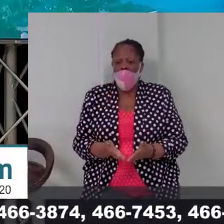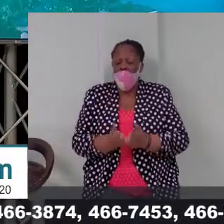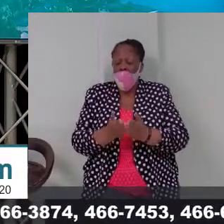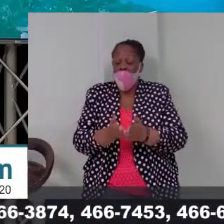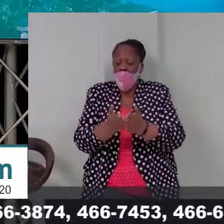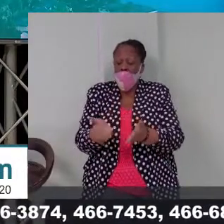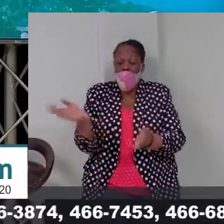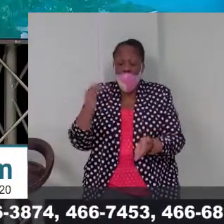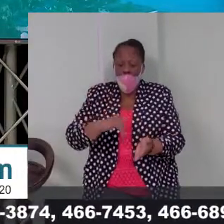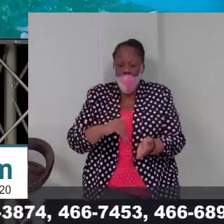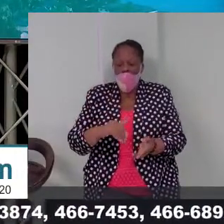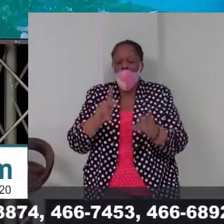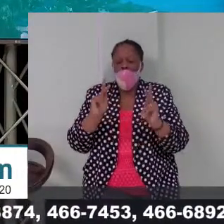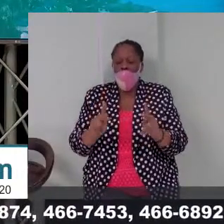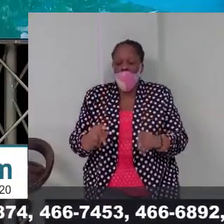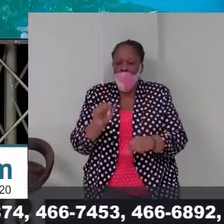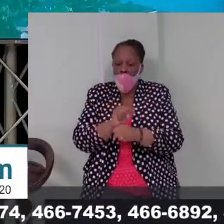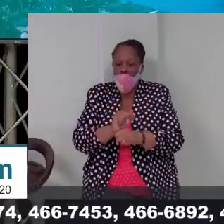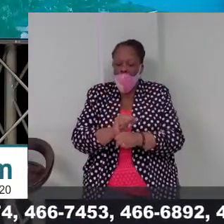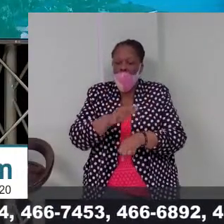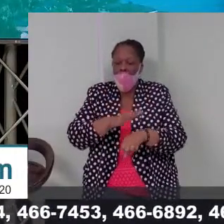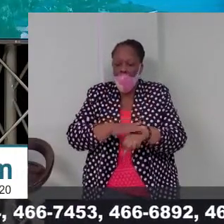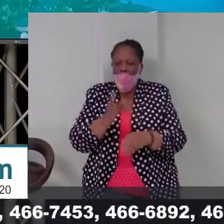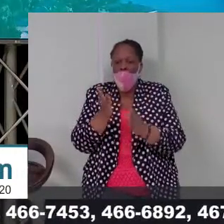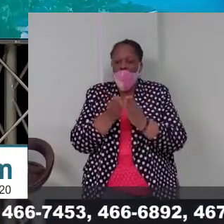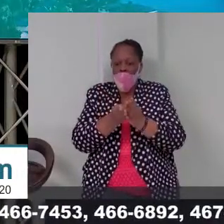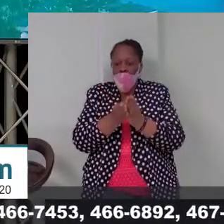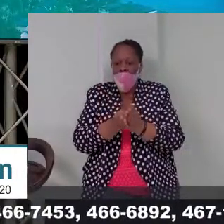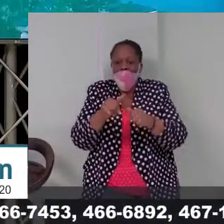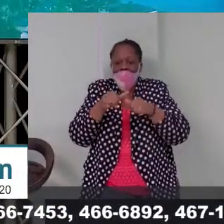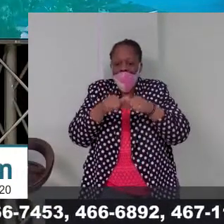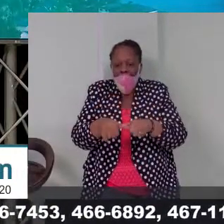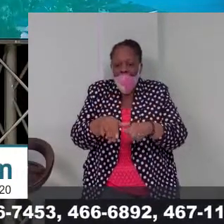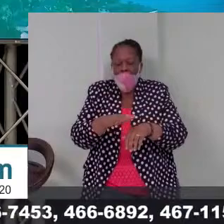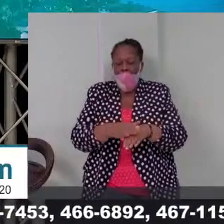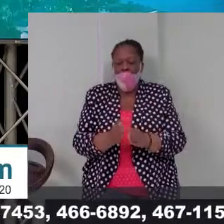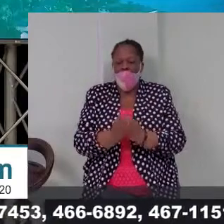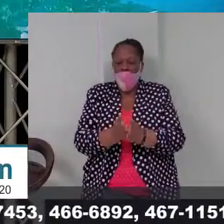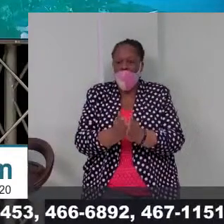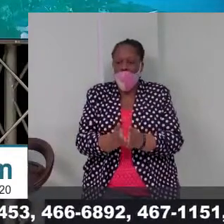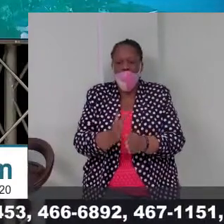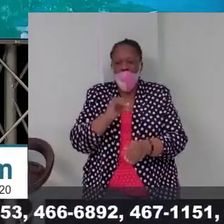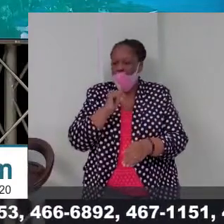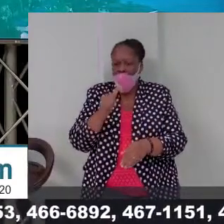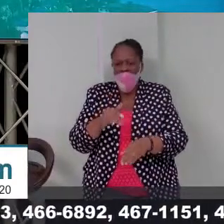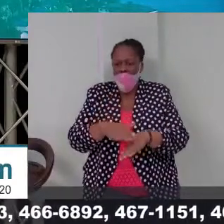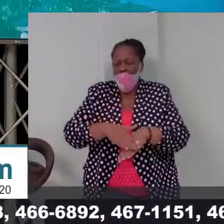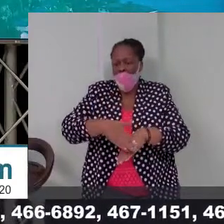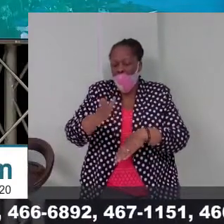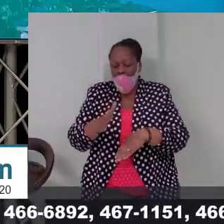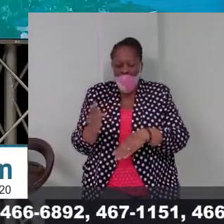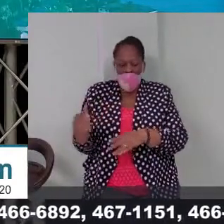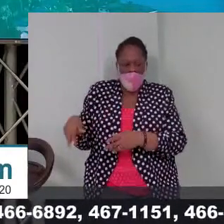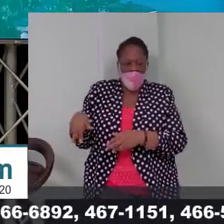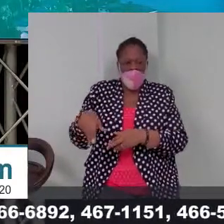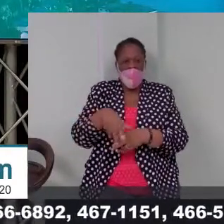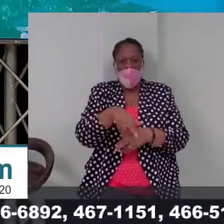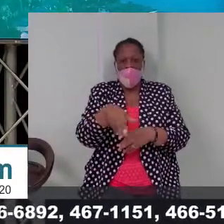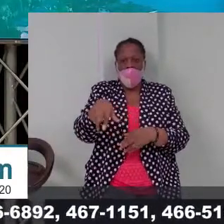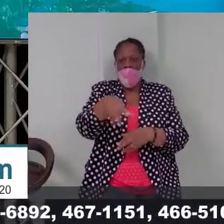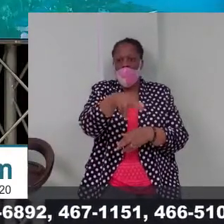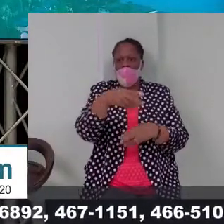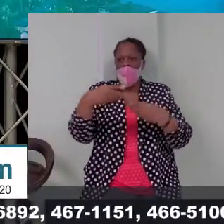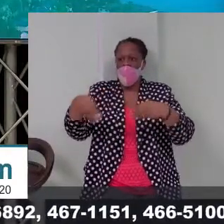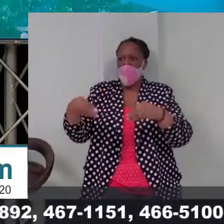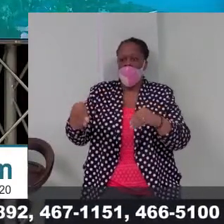people at risk. And that is why we continuously ask persons to adhere to all the COVID-19 protocols, despite